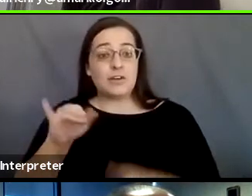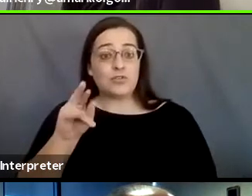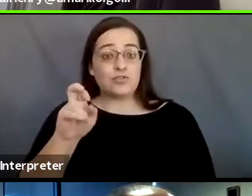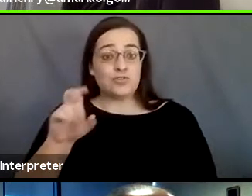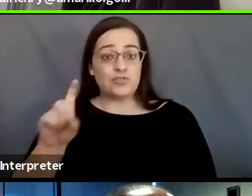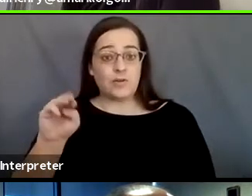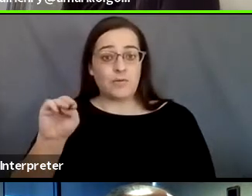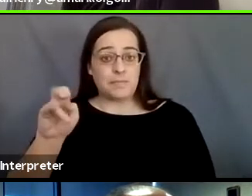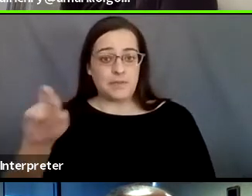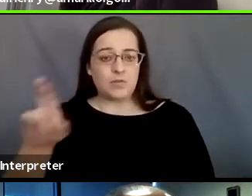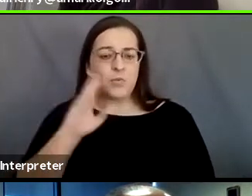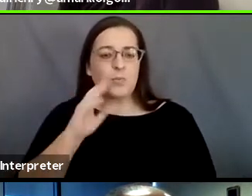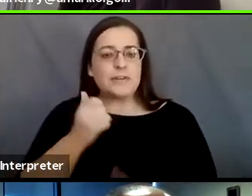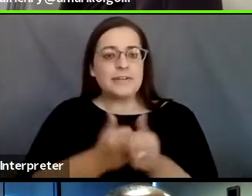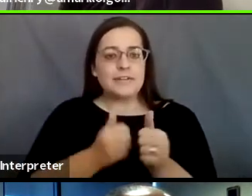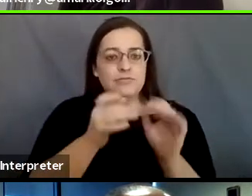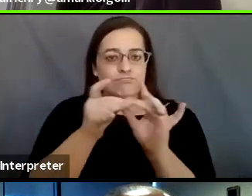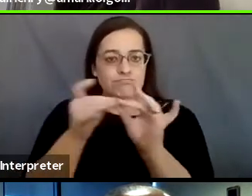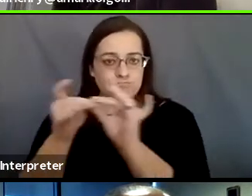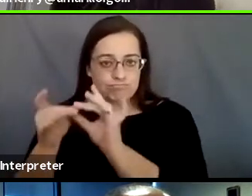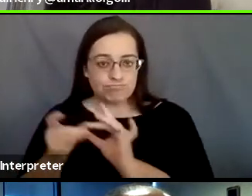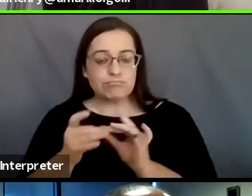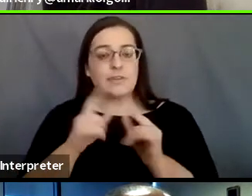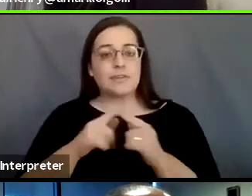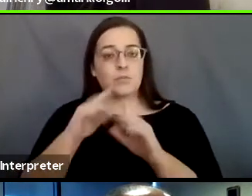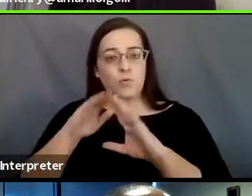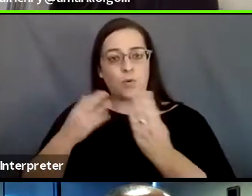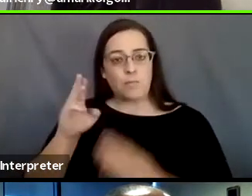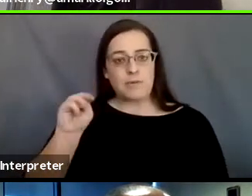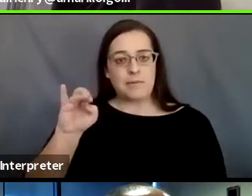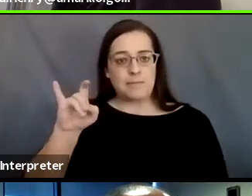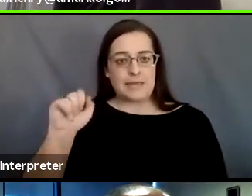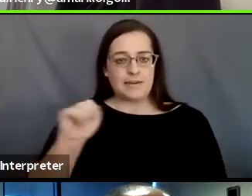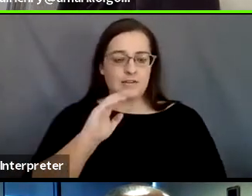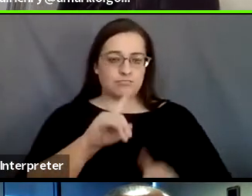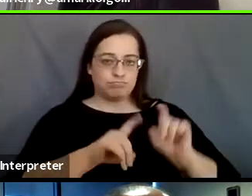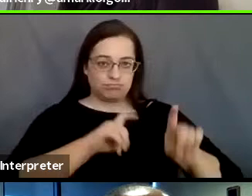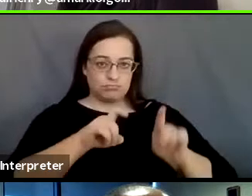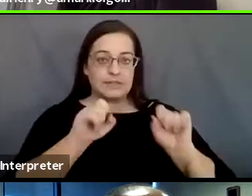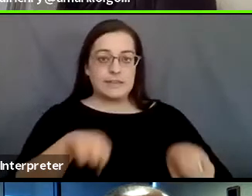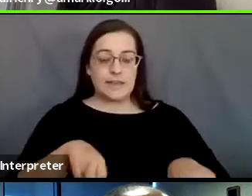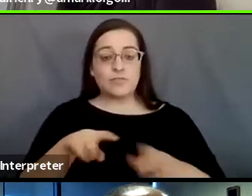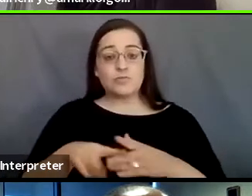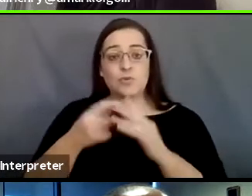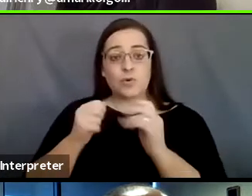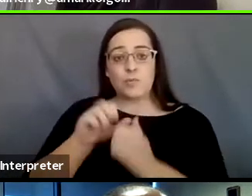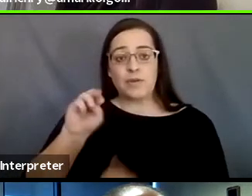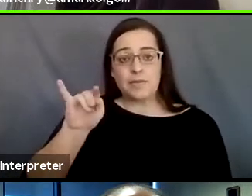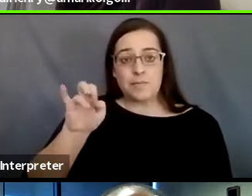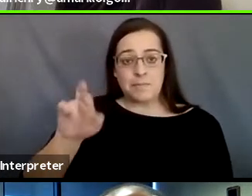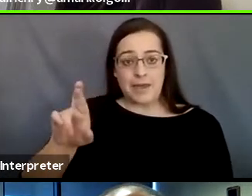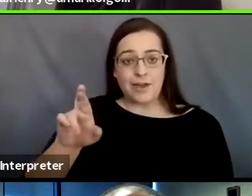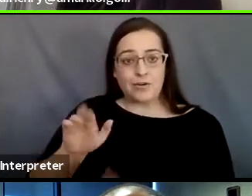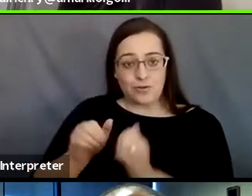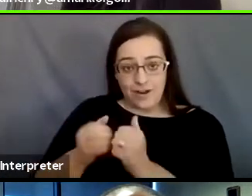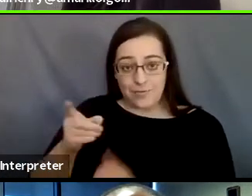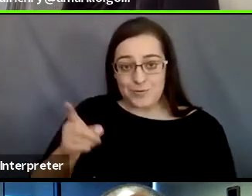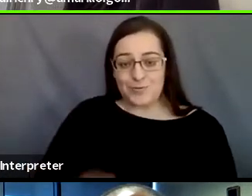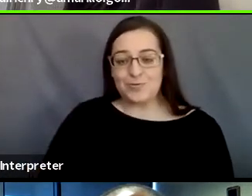brief statements, and then we will take questions from the media that are in attendance. Let's go ahead and start with Amarillo Mayor Ginger Nelson. Mayor, how are you